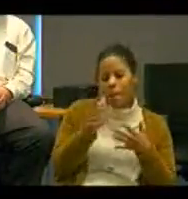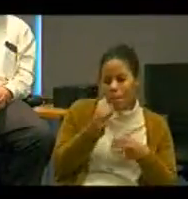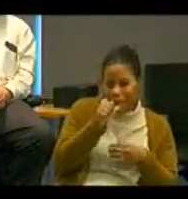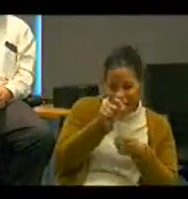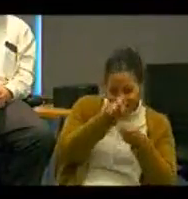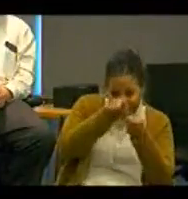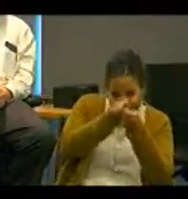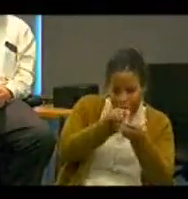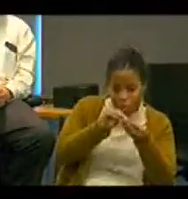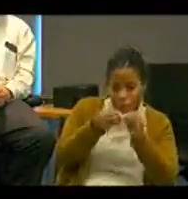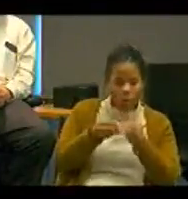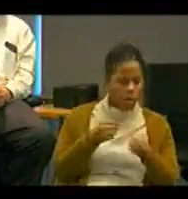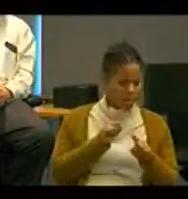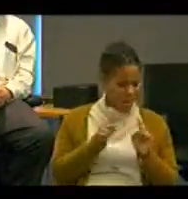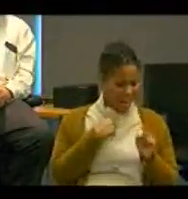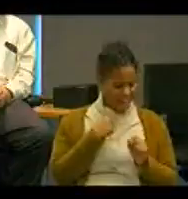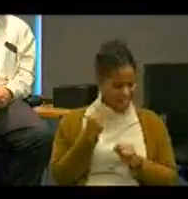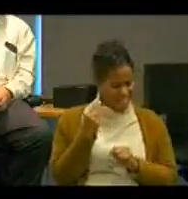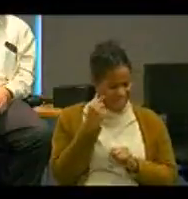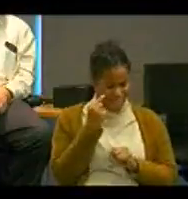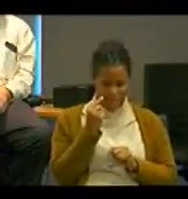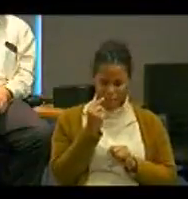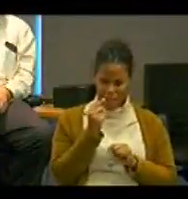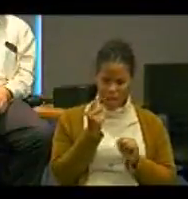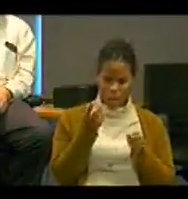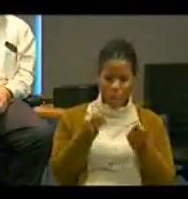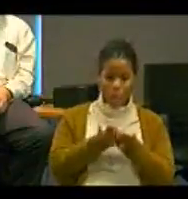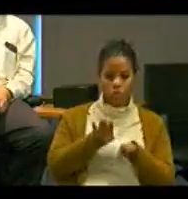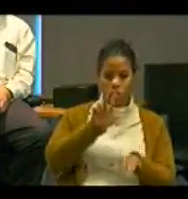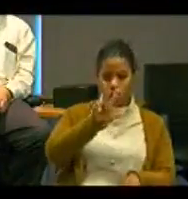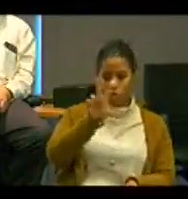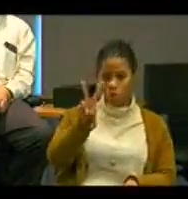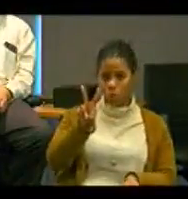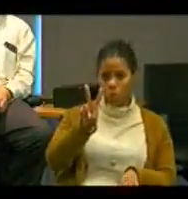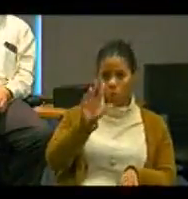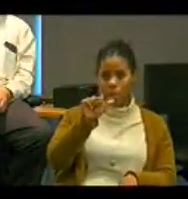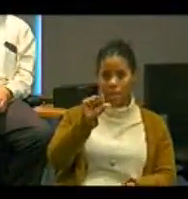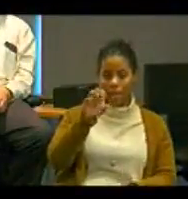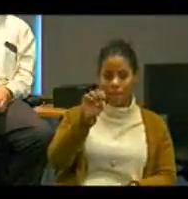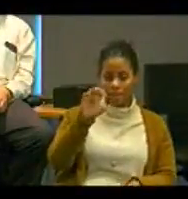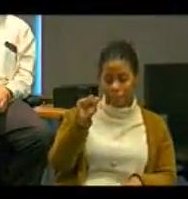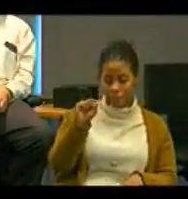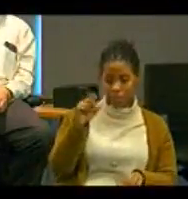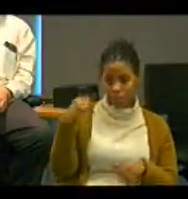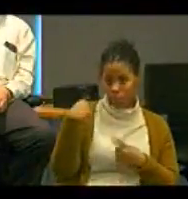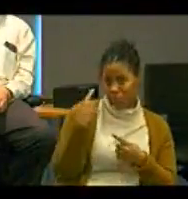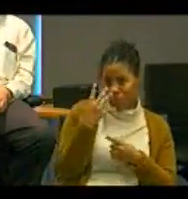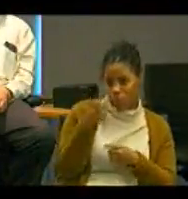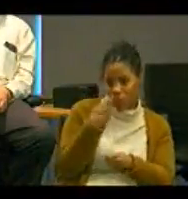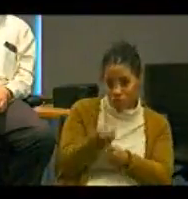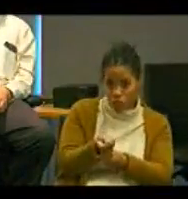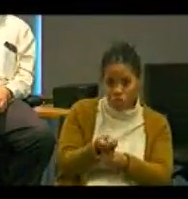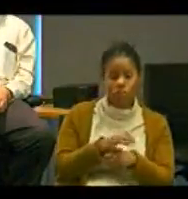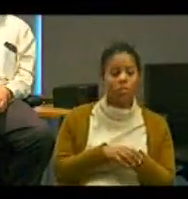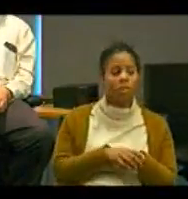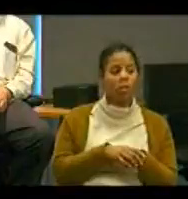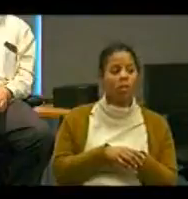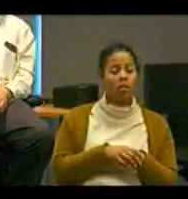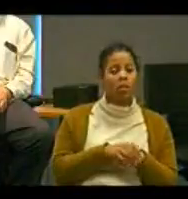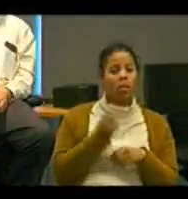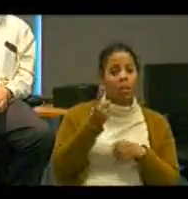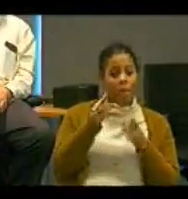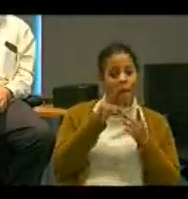that they closed 32 cases in the last 4 years. So to the extent to which the guidance was